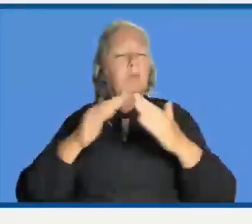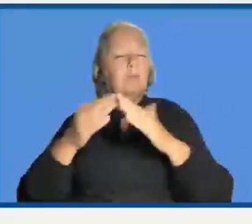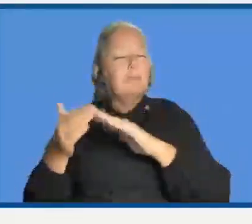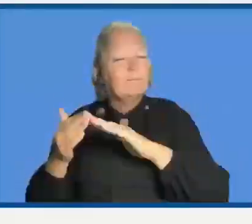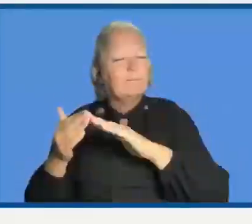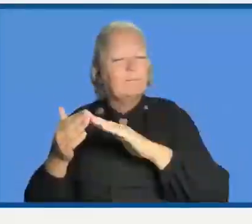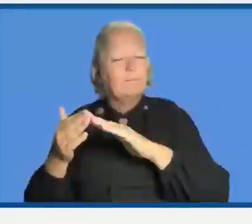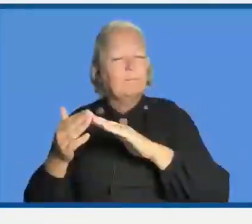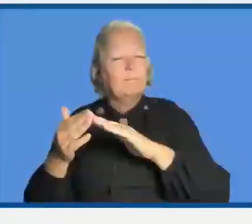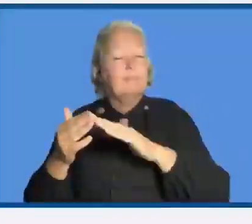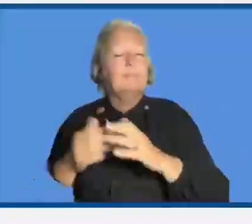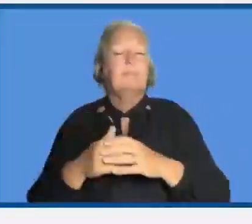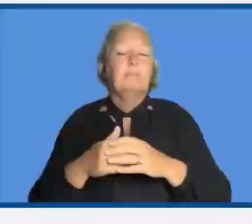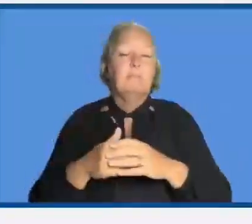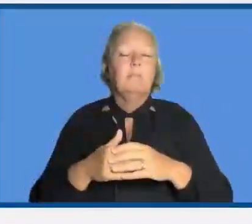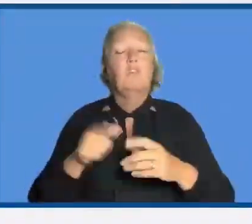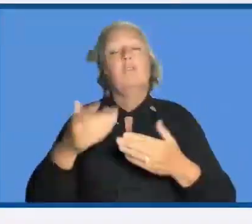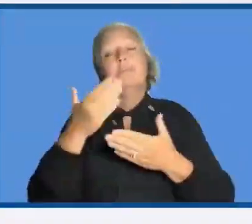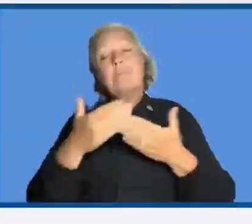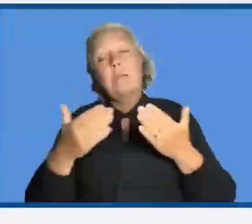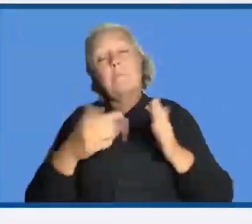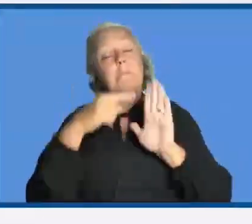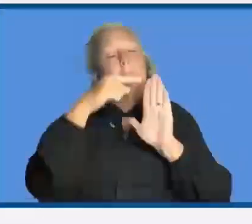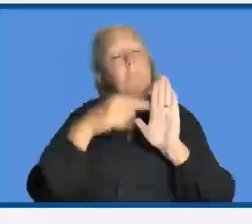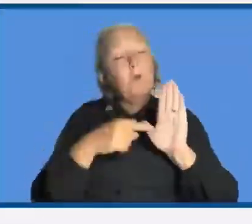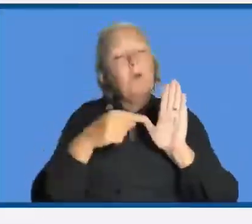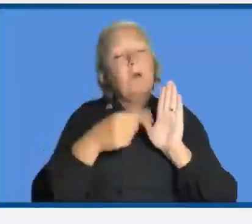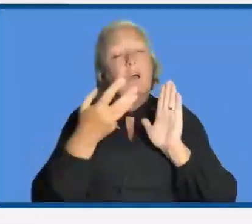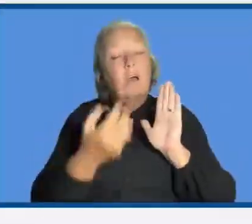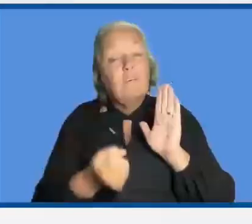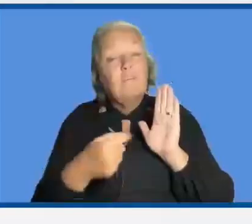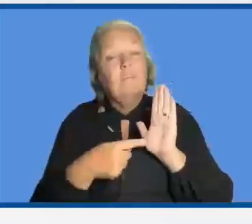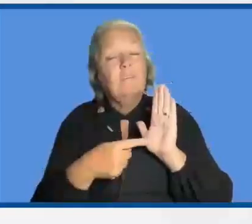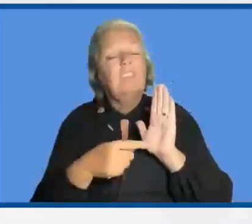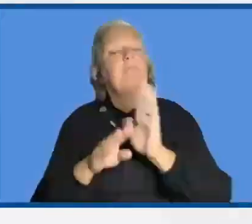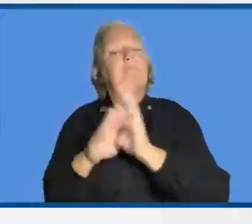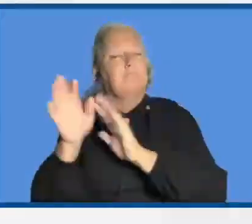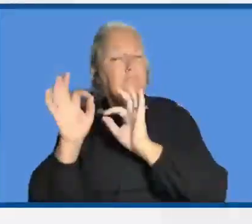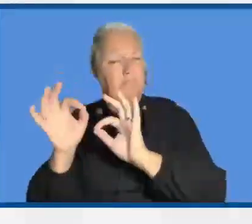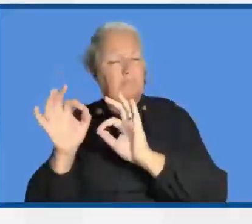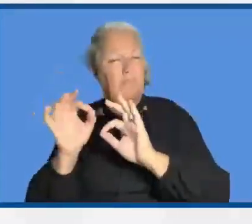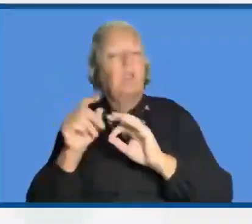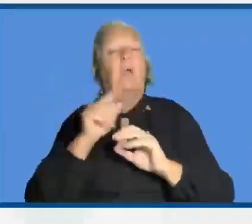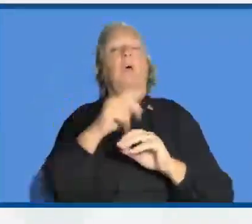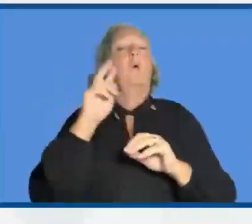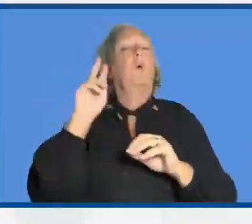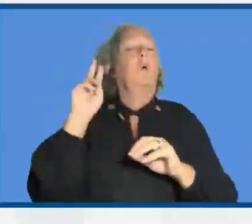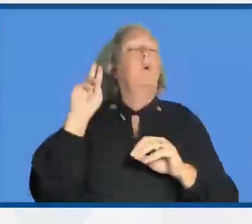some public policies were developed, and Uruguay also has